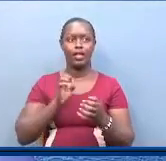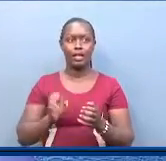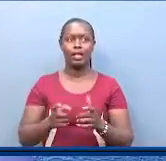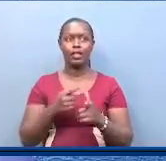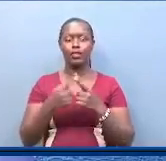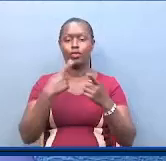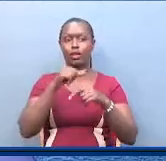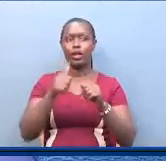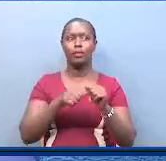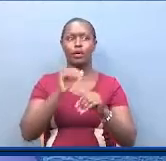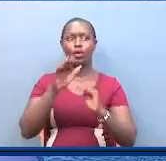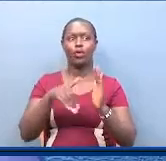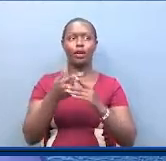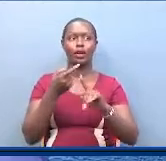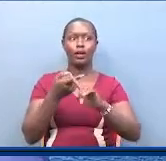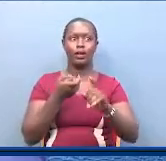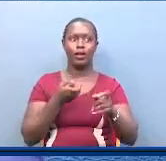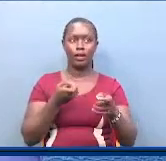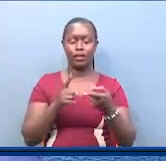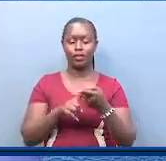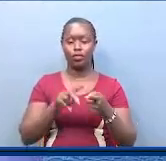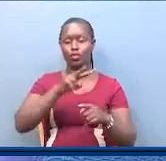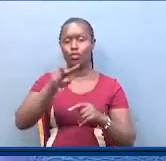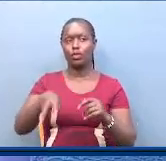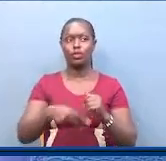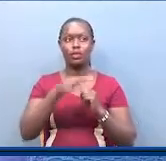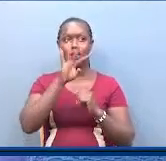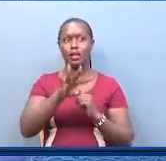are talking about all the way from 2004,